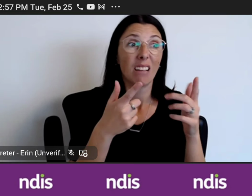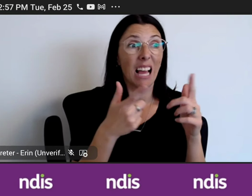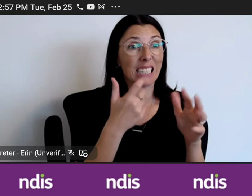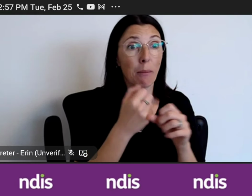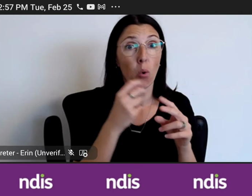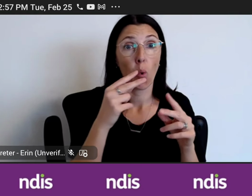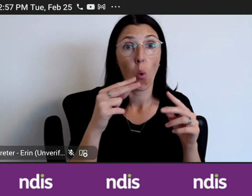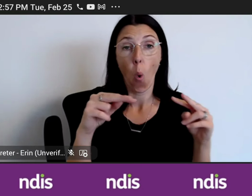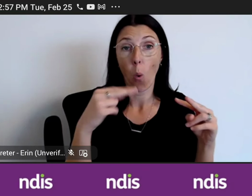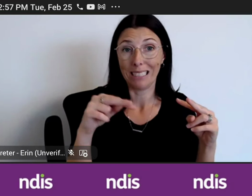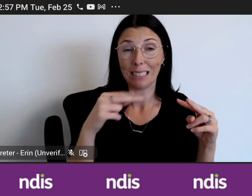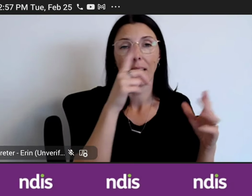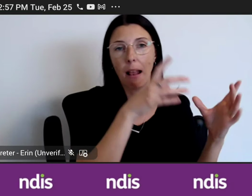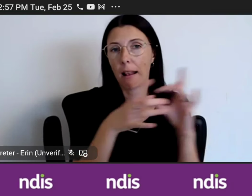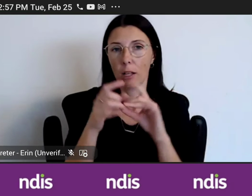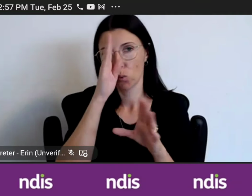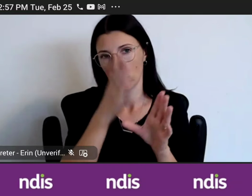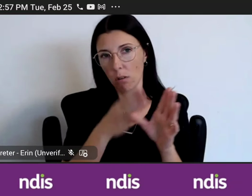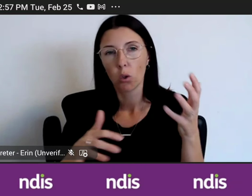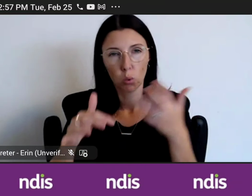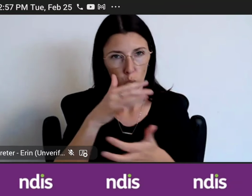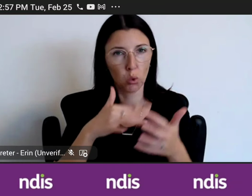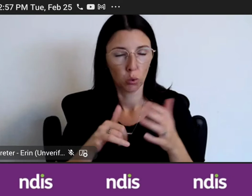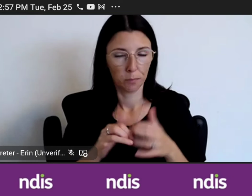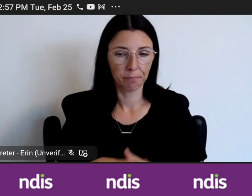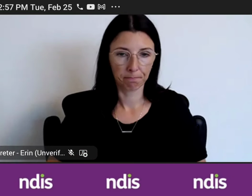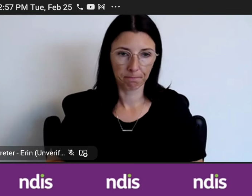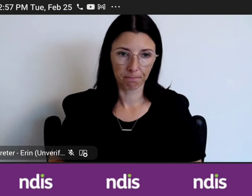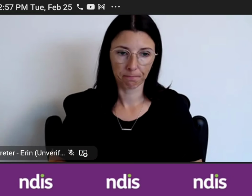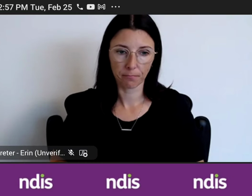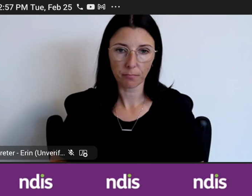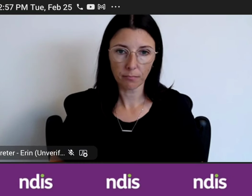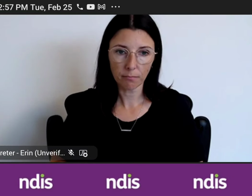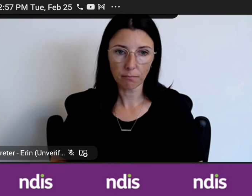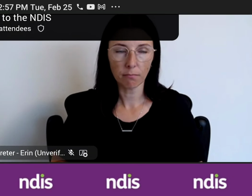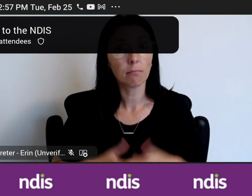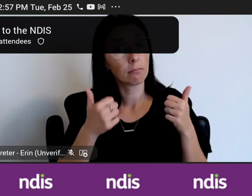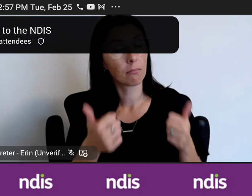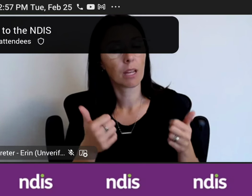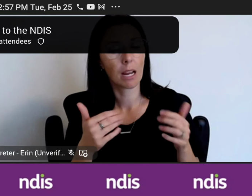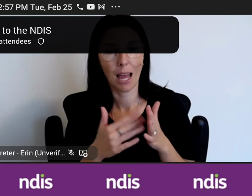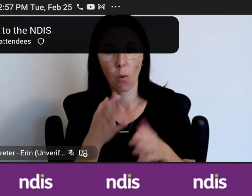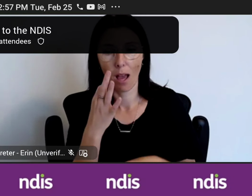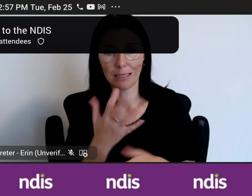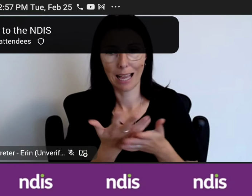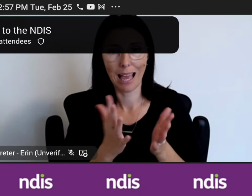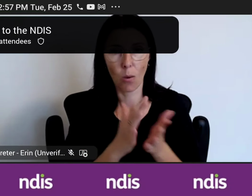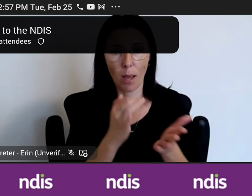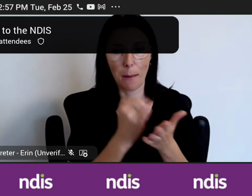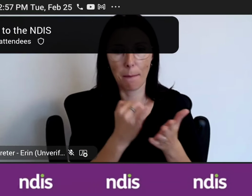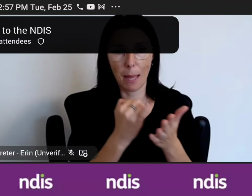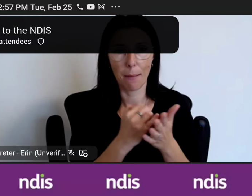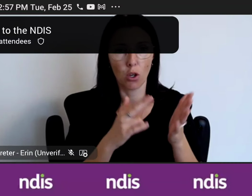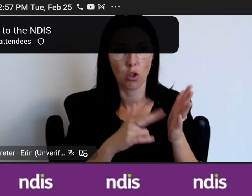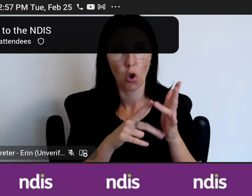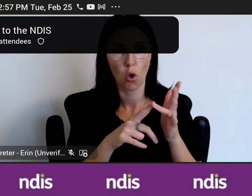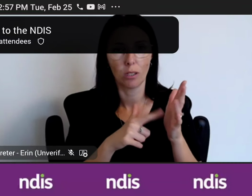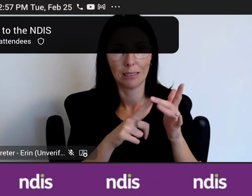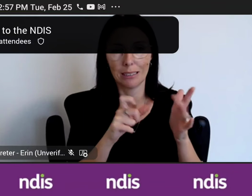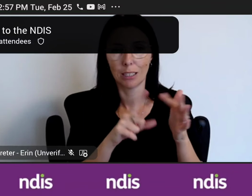Thanks, Tony. So can I now ask, how will impairment notices relate to the new support needs